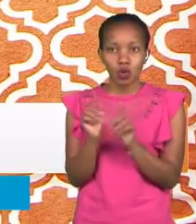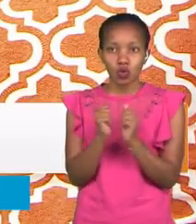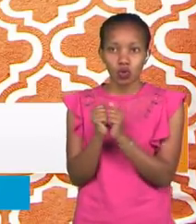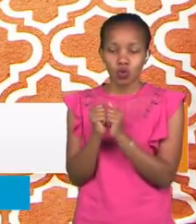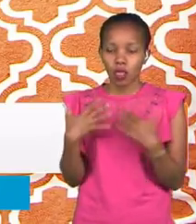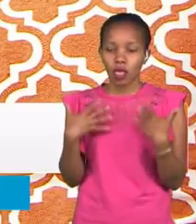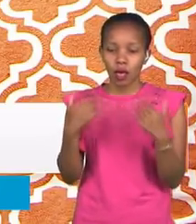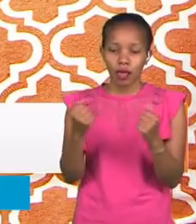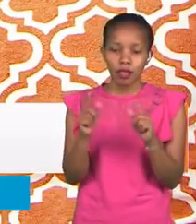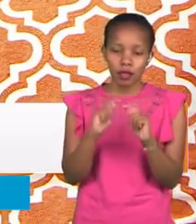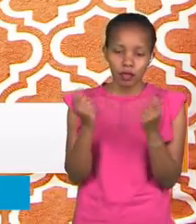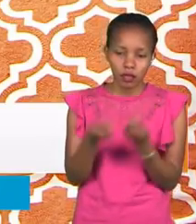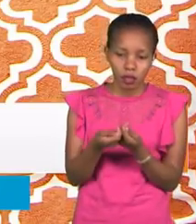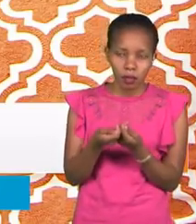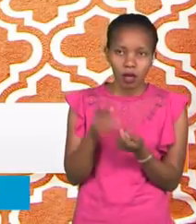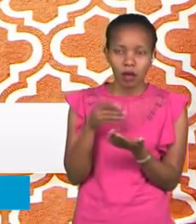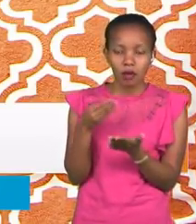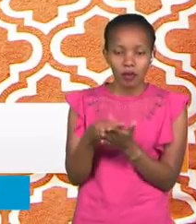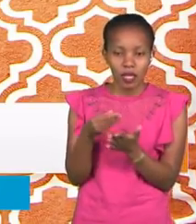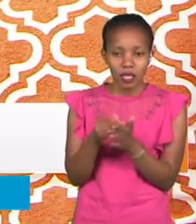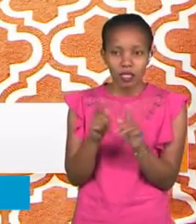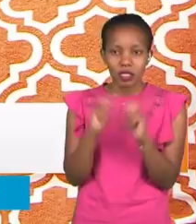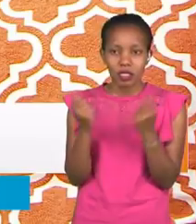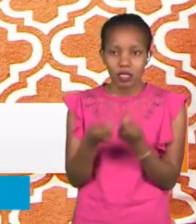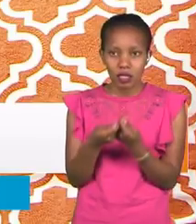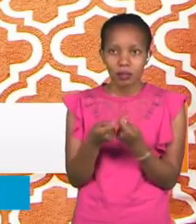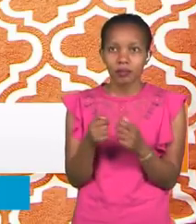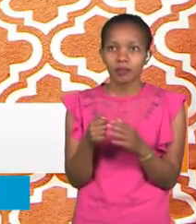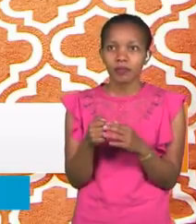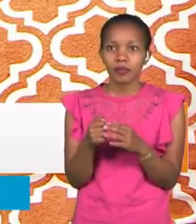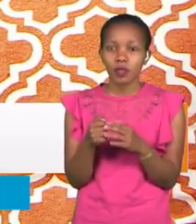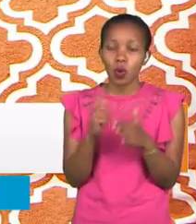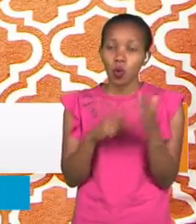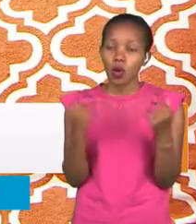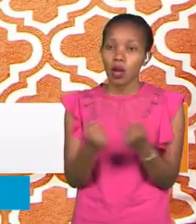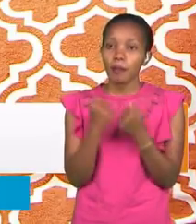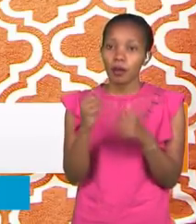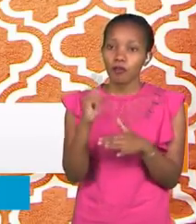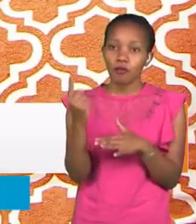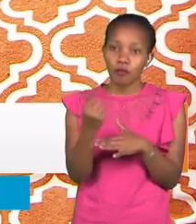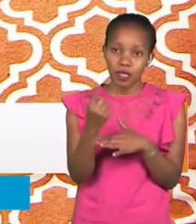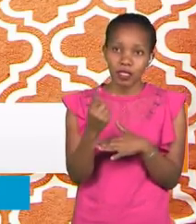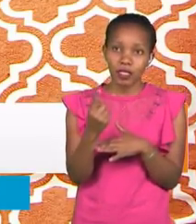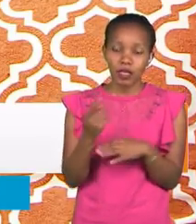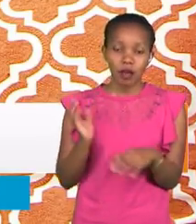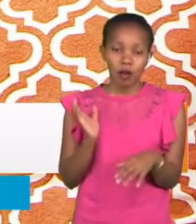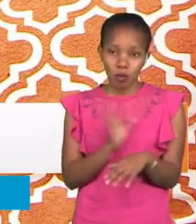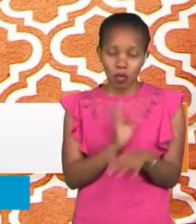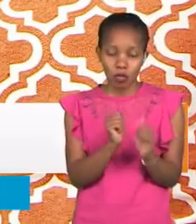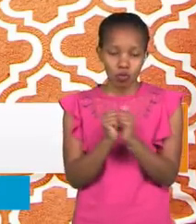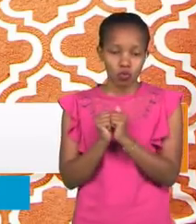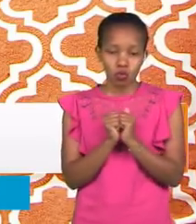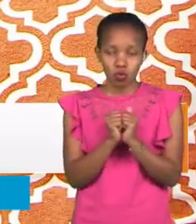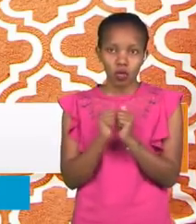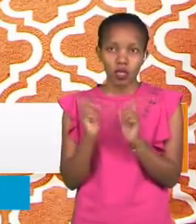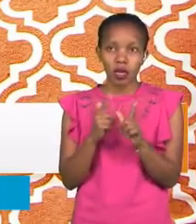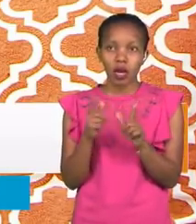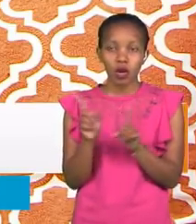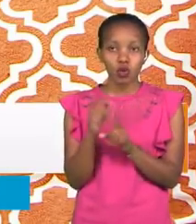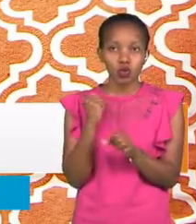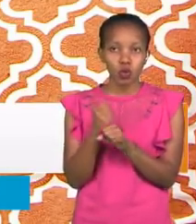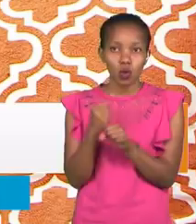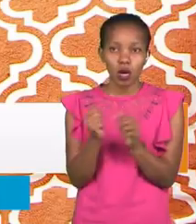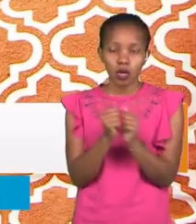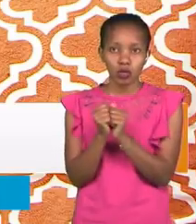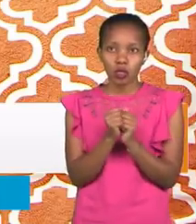health team. We okay. work together with the finance team. Mm-hmm, mm-hmm. And what it took was, first of all, putting a committee together. Yeah. Yes, and we work together with our